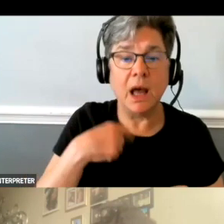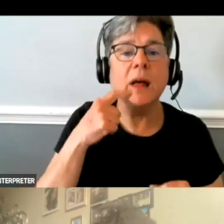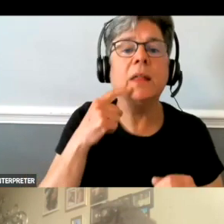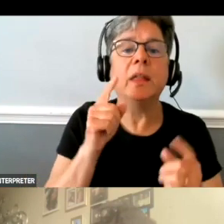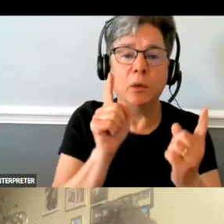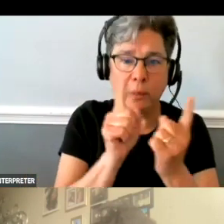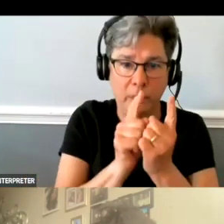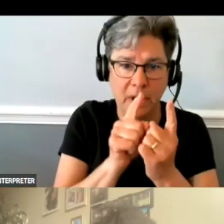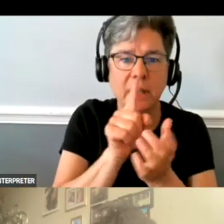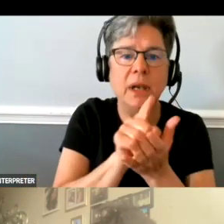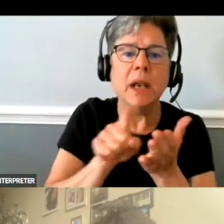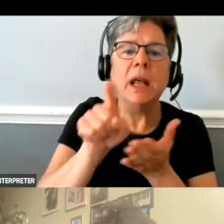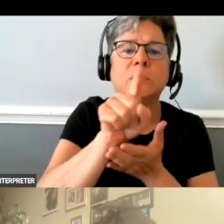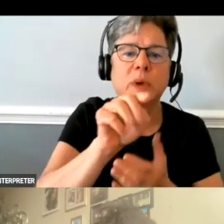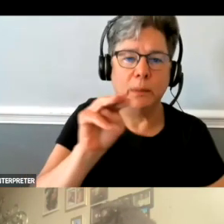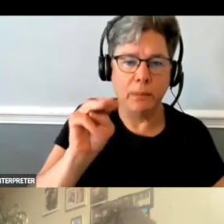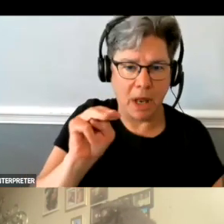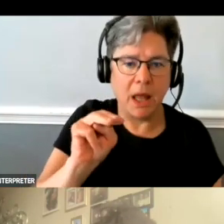up